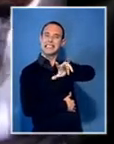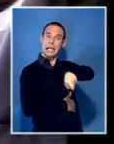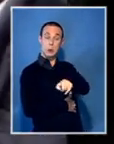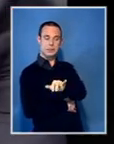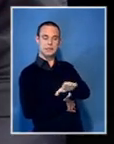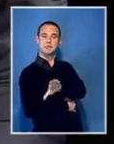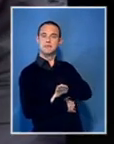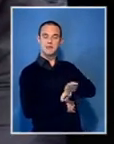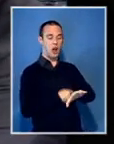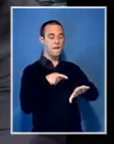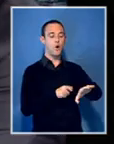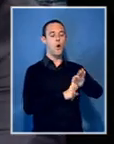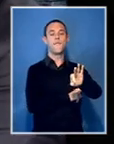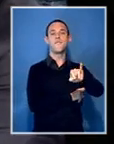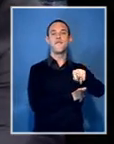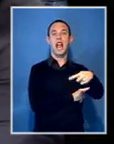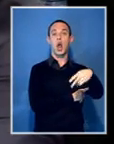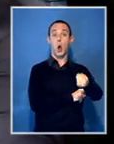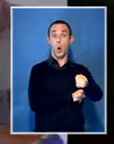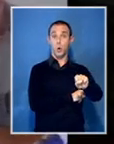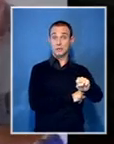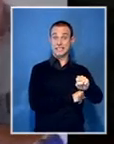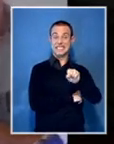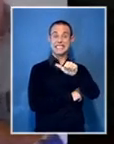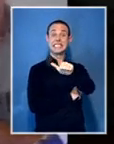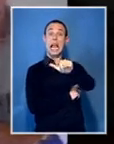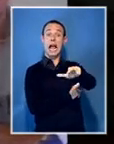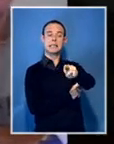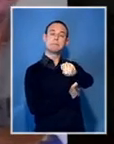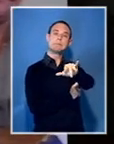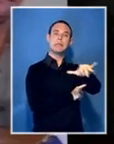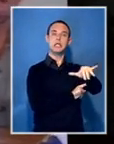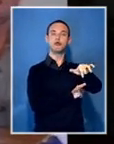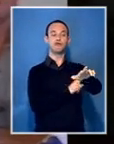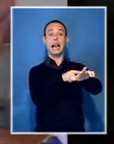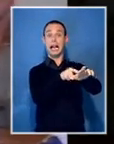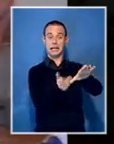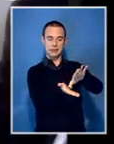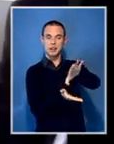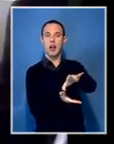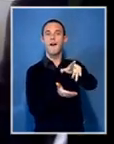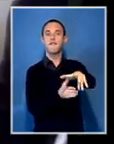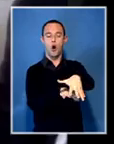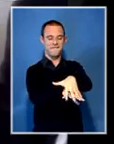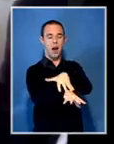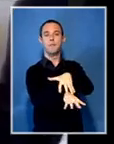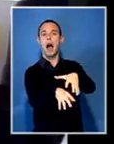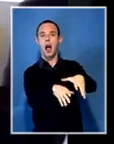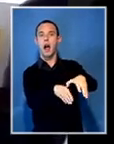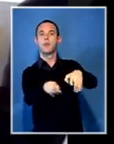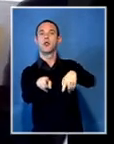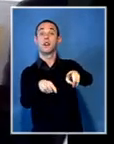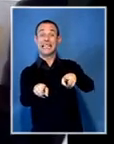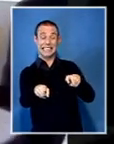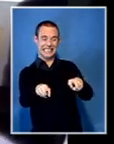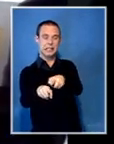Of this, almost 36 million rands goes to the 19 farmers who are being expropriated. The remaining almost 2 million rands